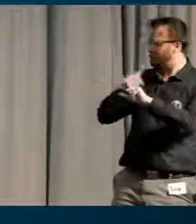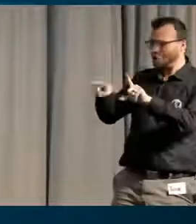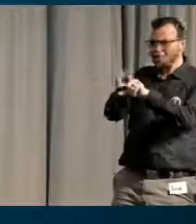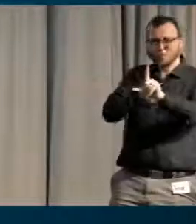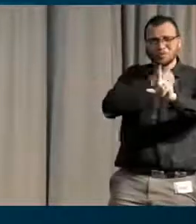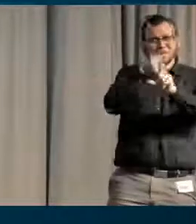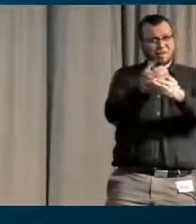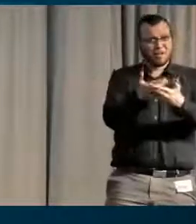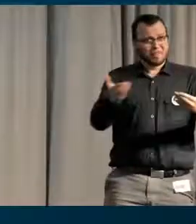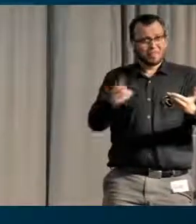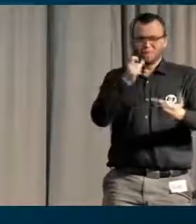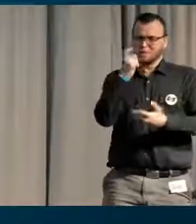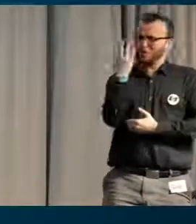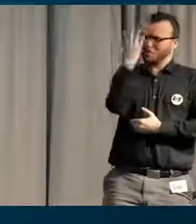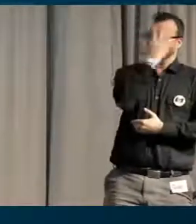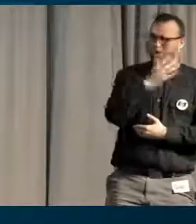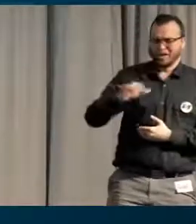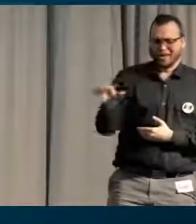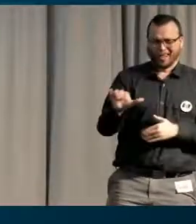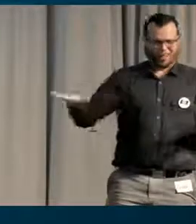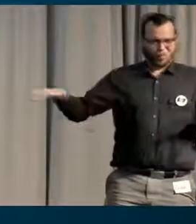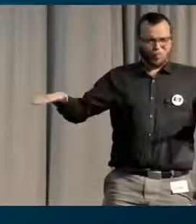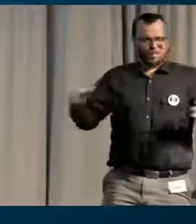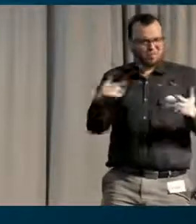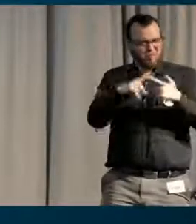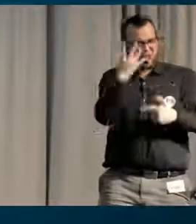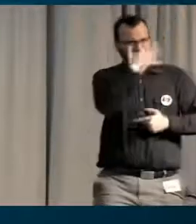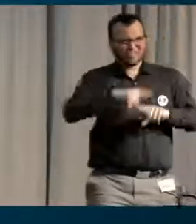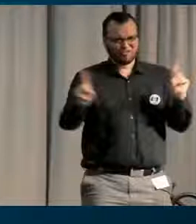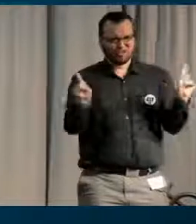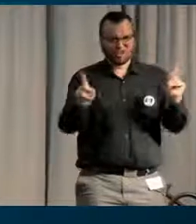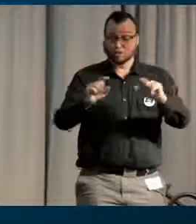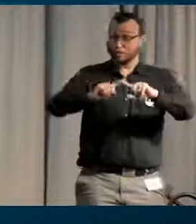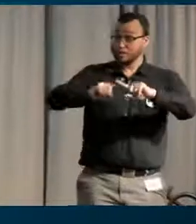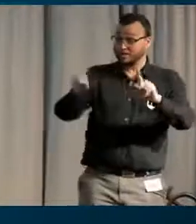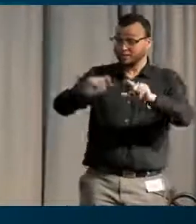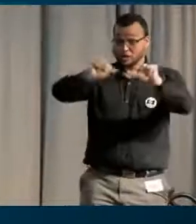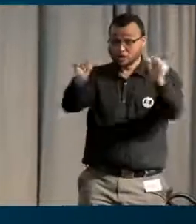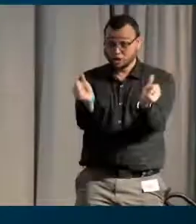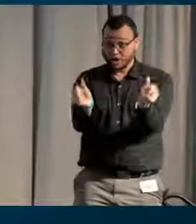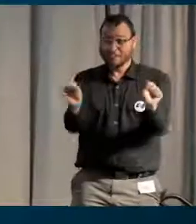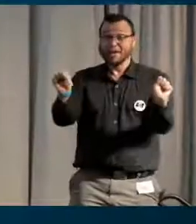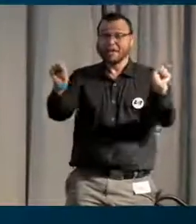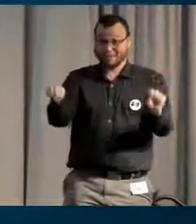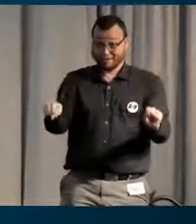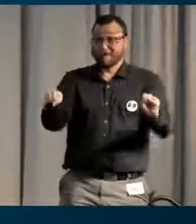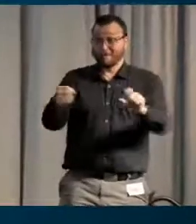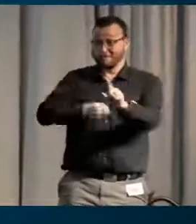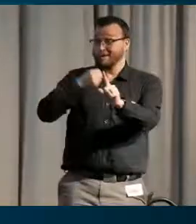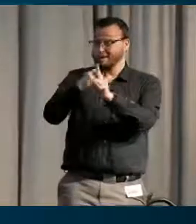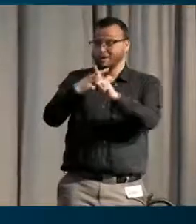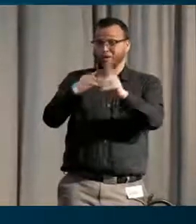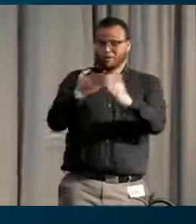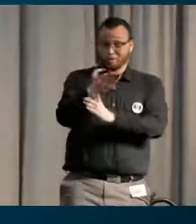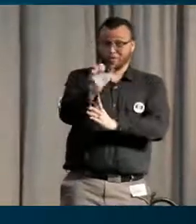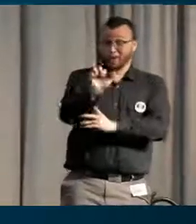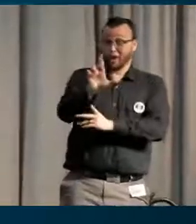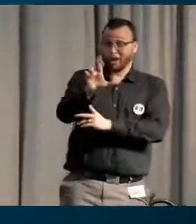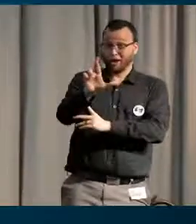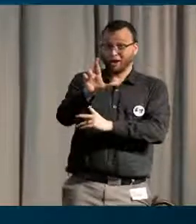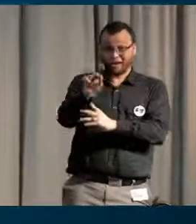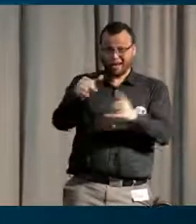that don't necessarily look like a wing. So all different types of shapes can be affected by air